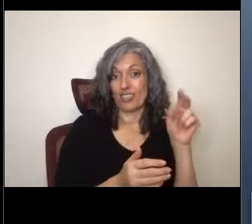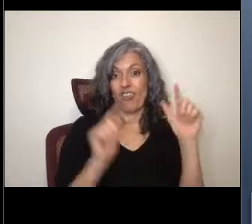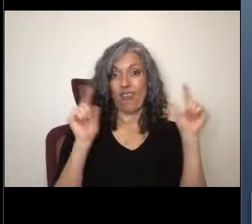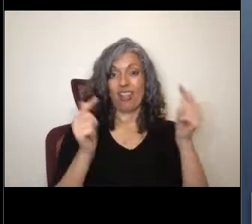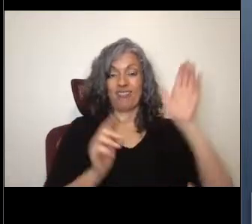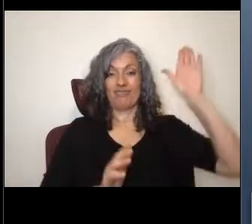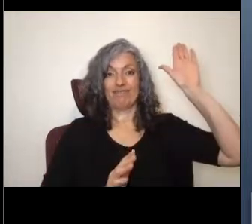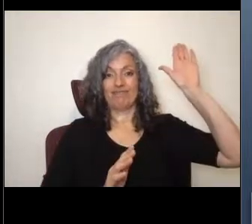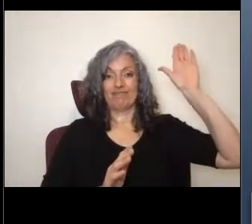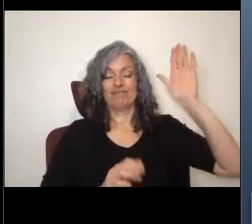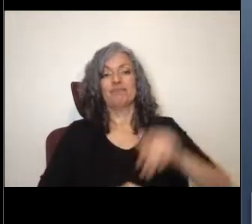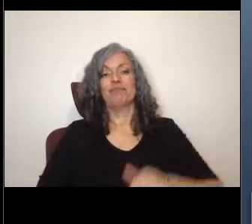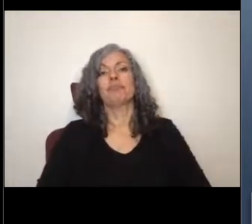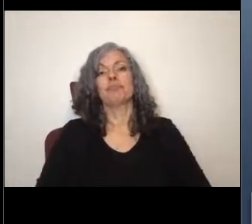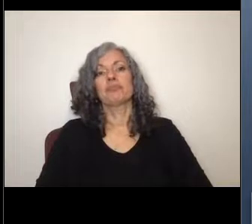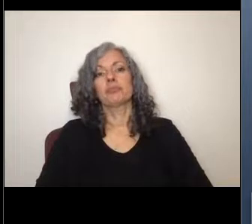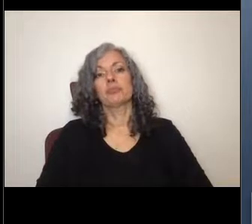Aye.